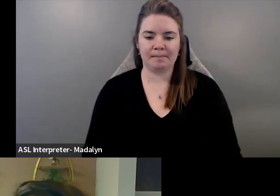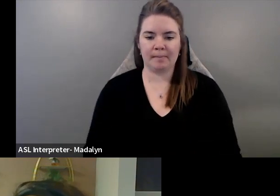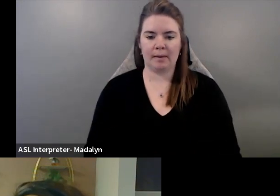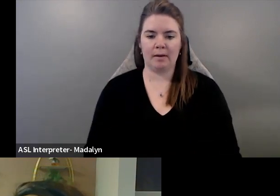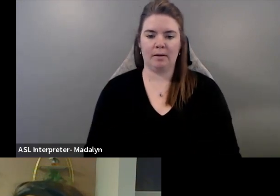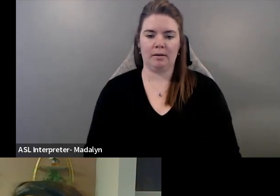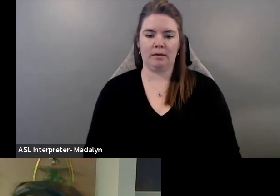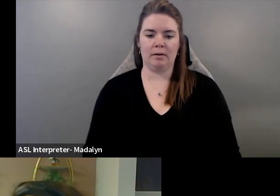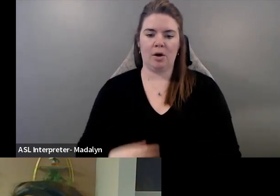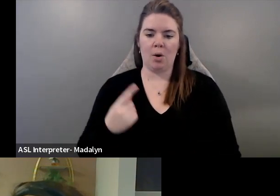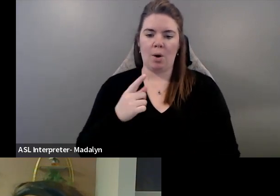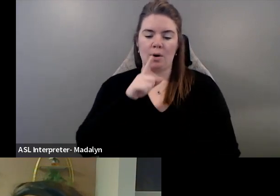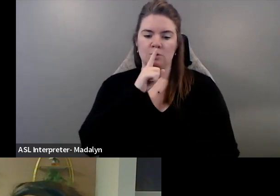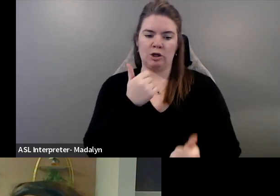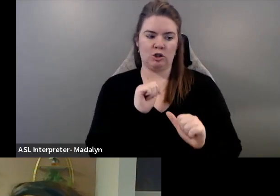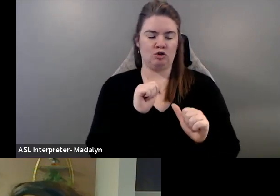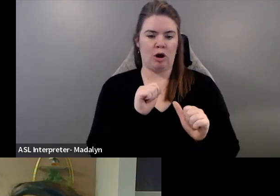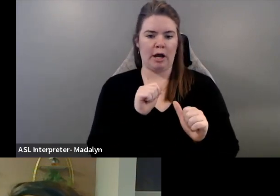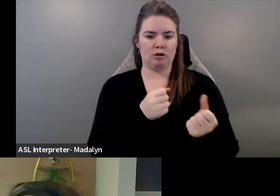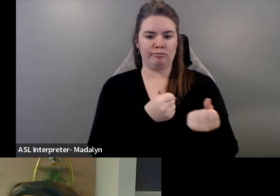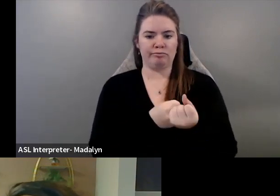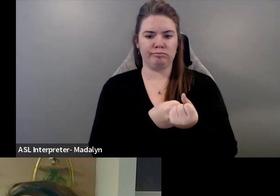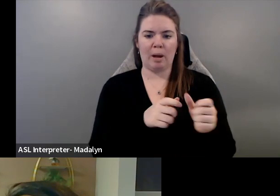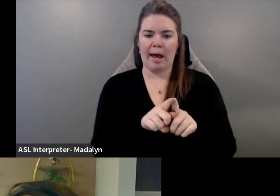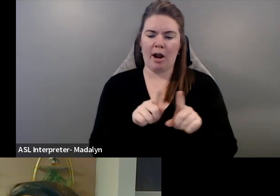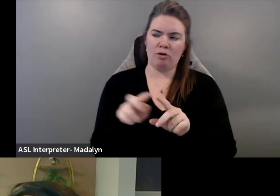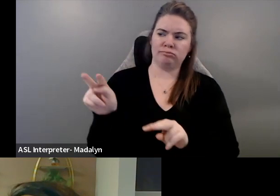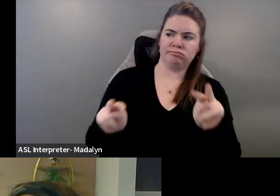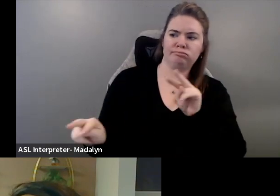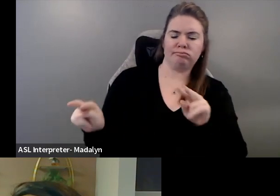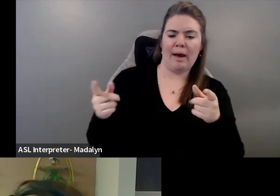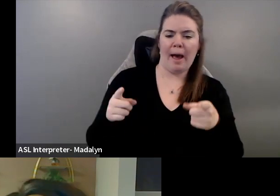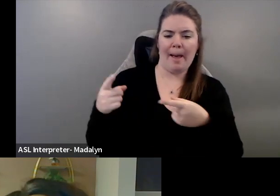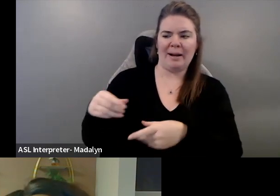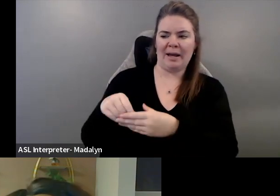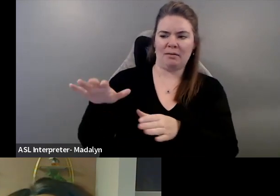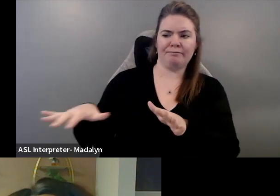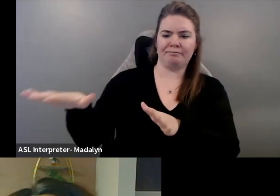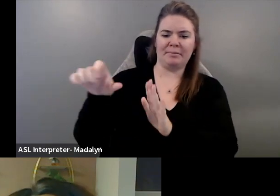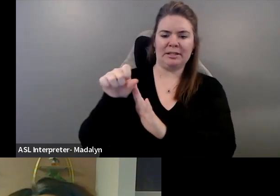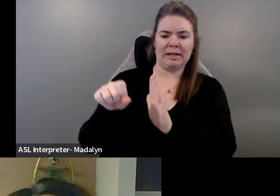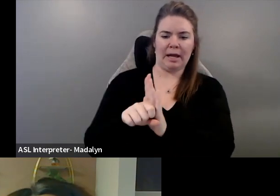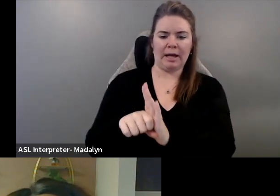looking out for the SILs and what's going on in the state. And I think Dr. Anderson wanted to add a little bit to this